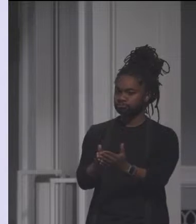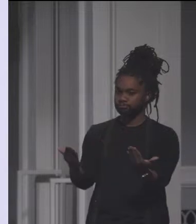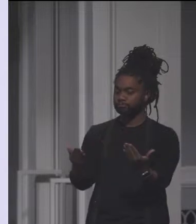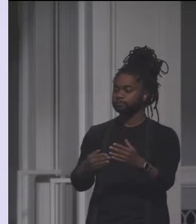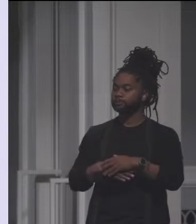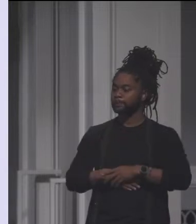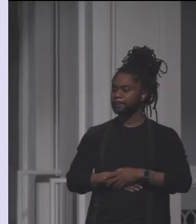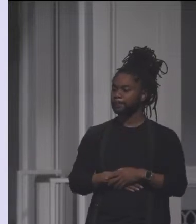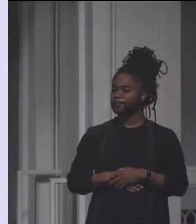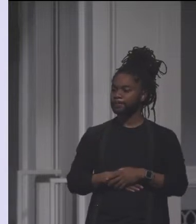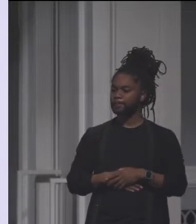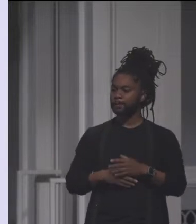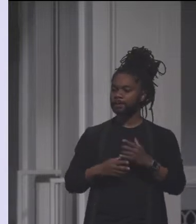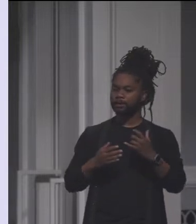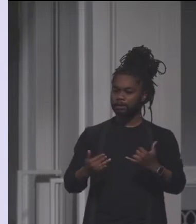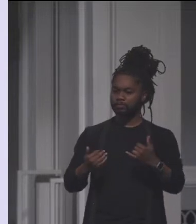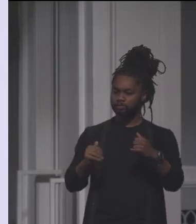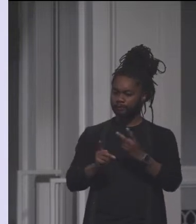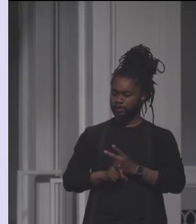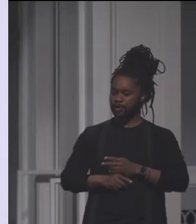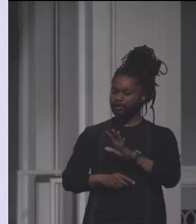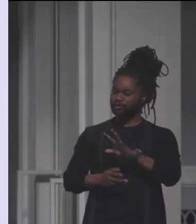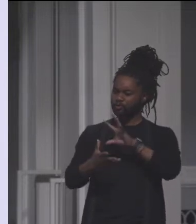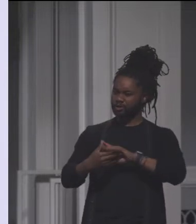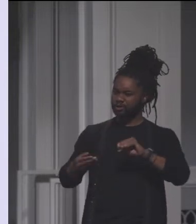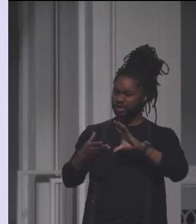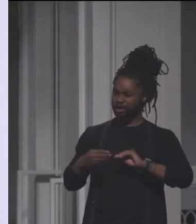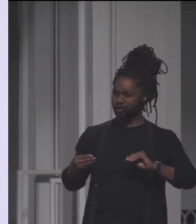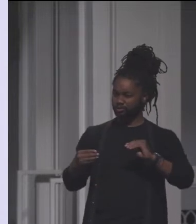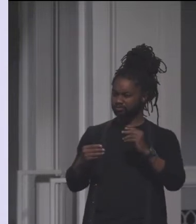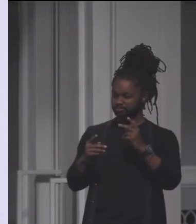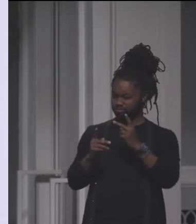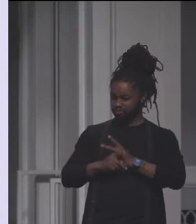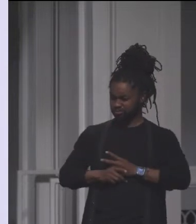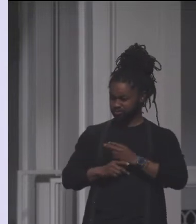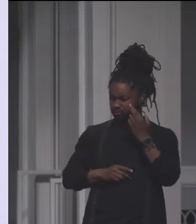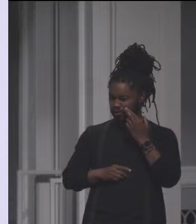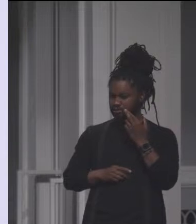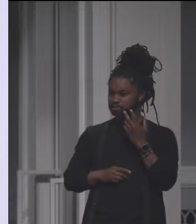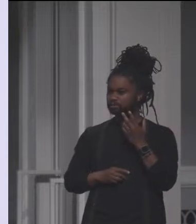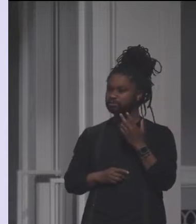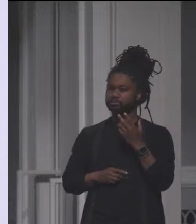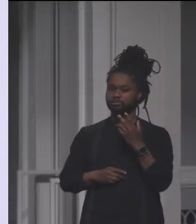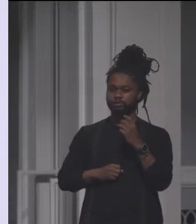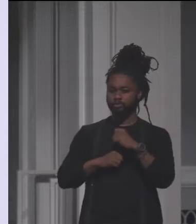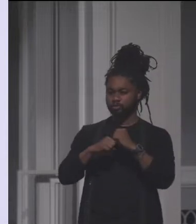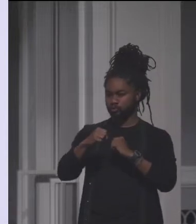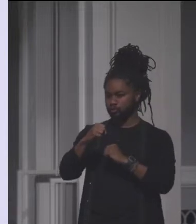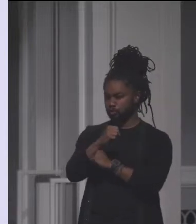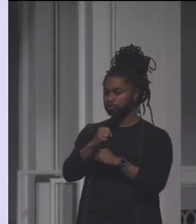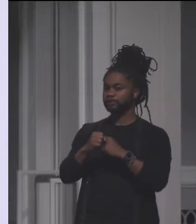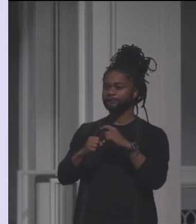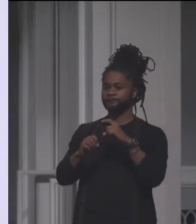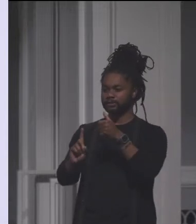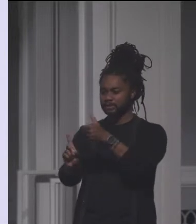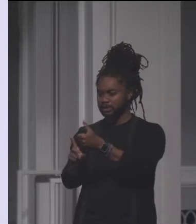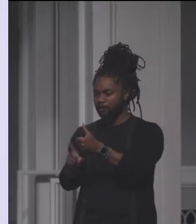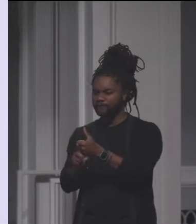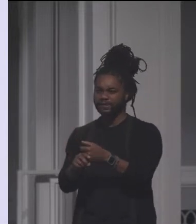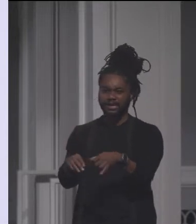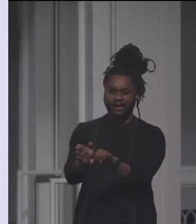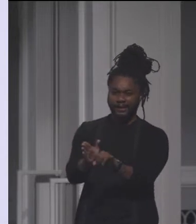if your narrative strategy around incorporating the senses says something about the construction of the self and about